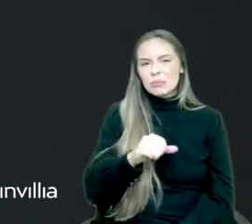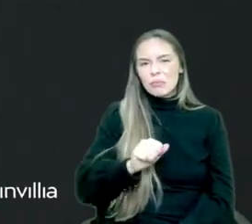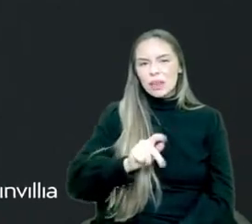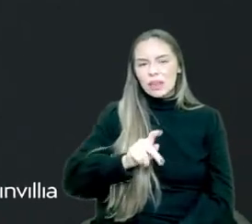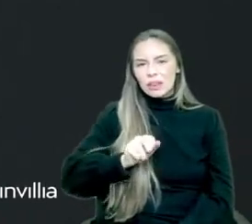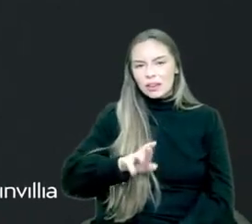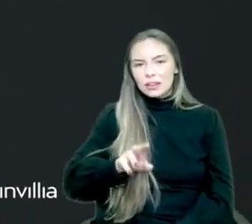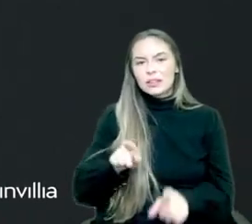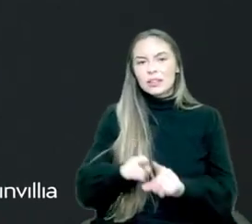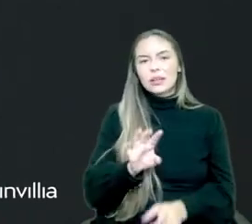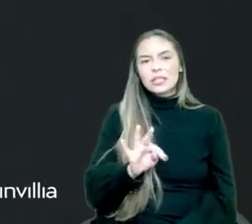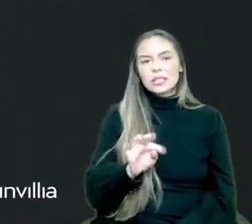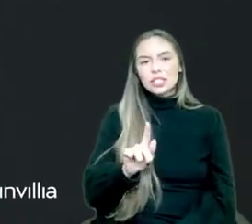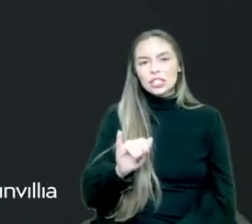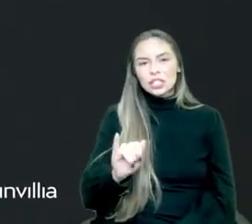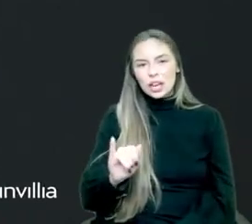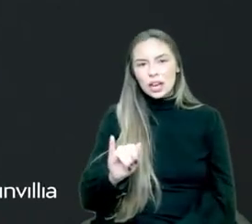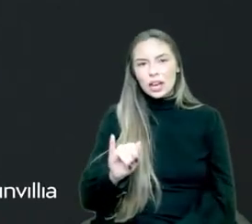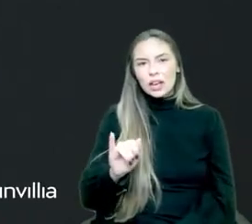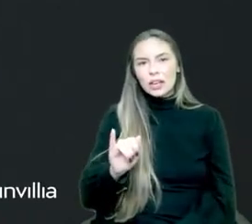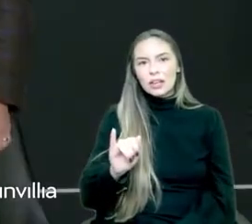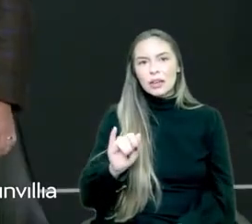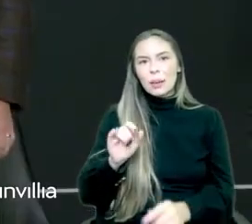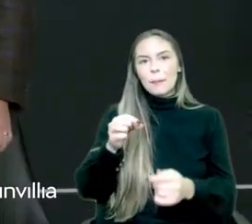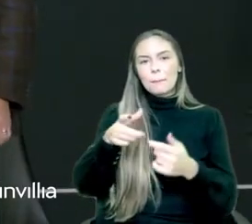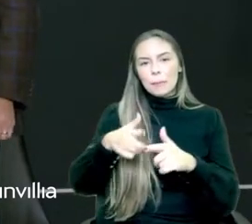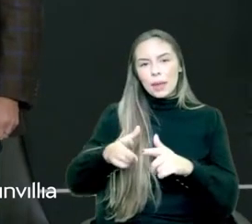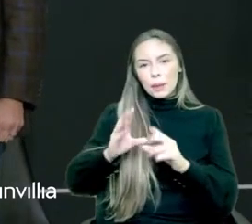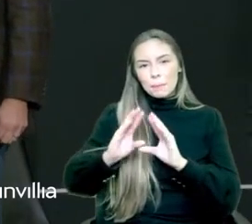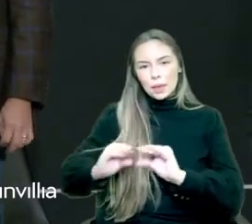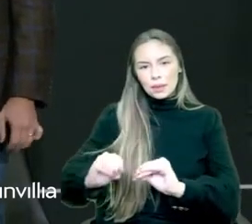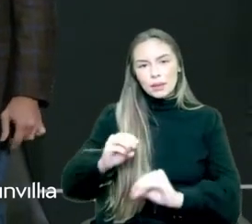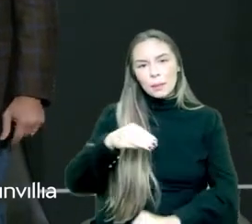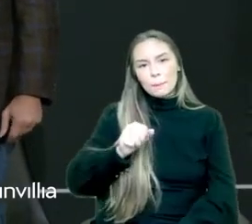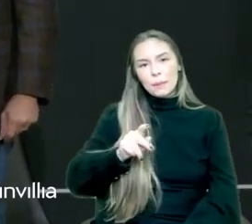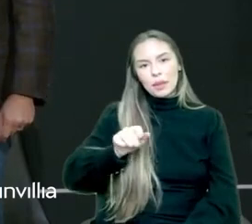Hugging Face. So you're hearing it. You're hearing a lot of news here.